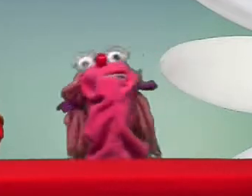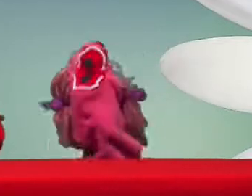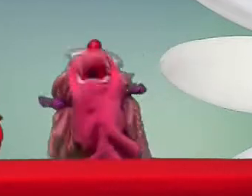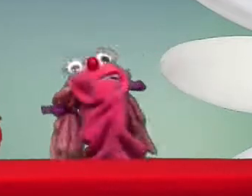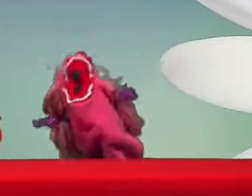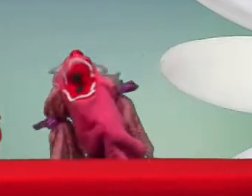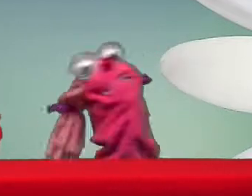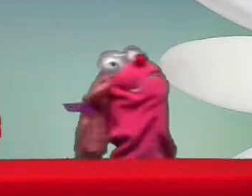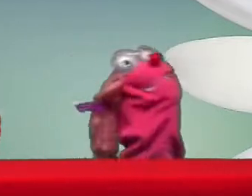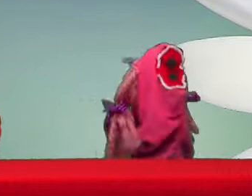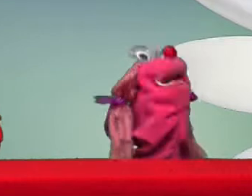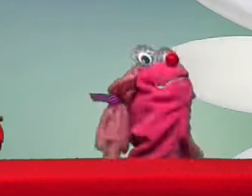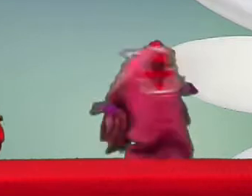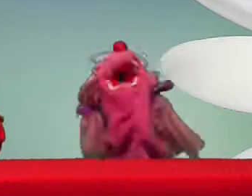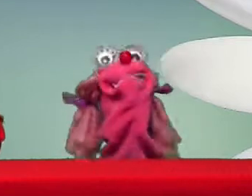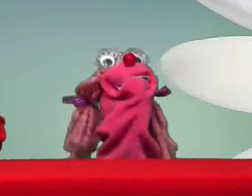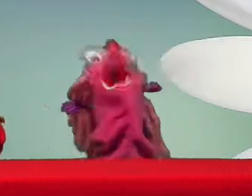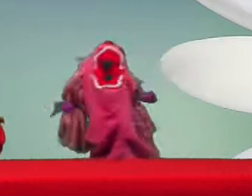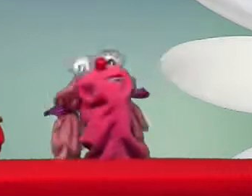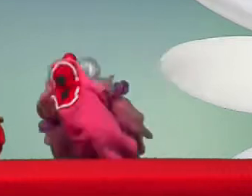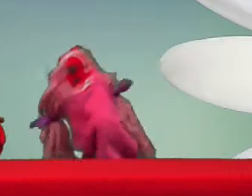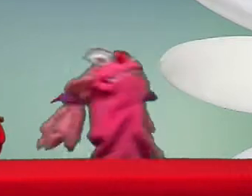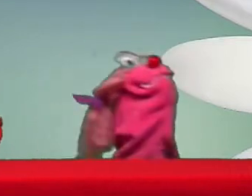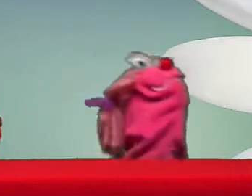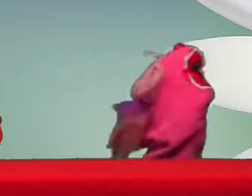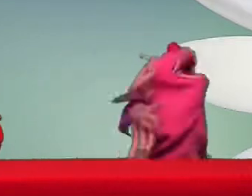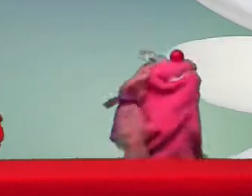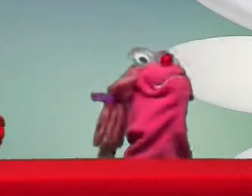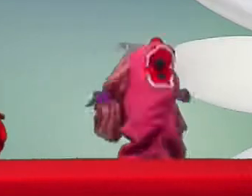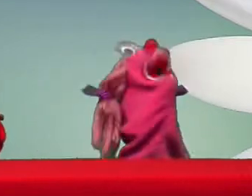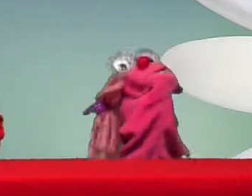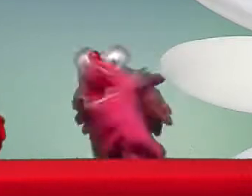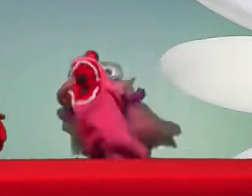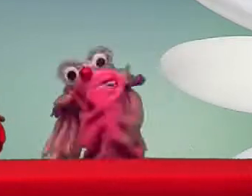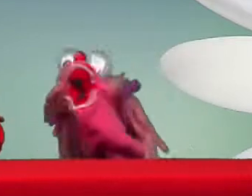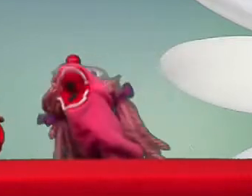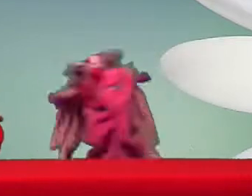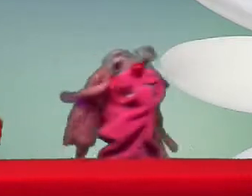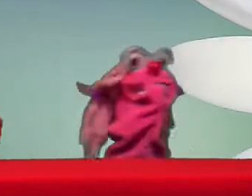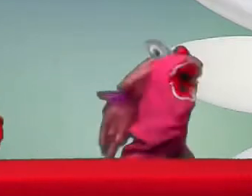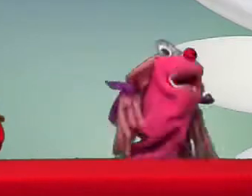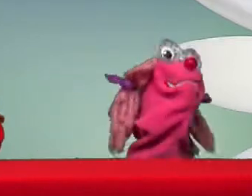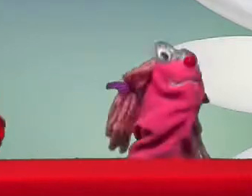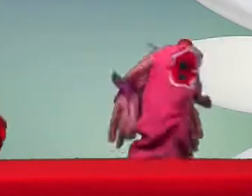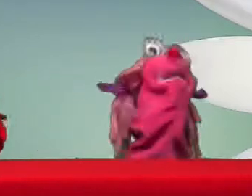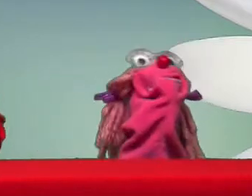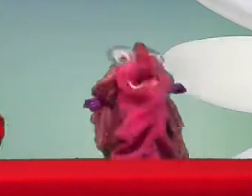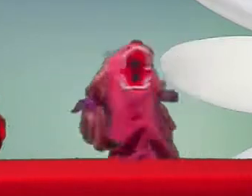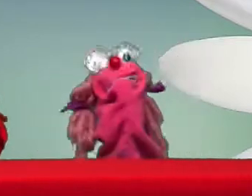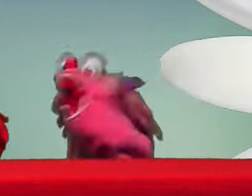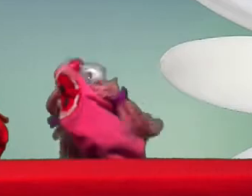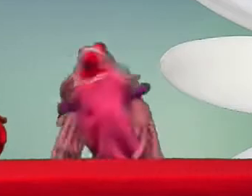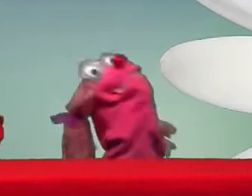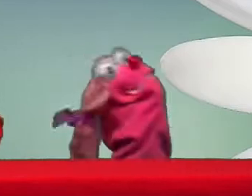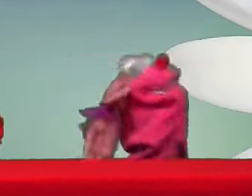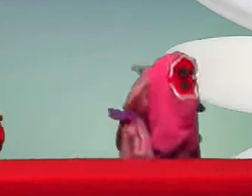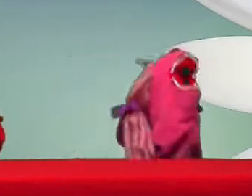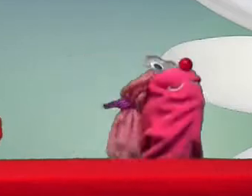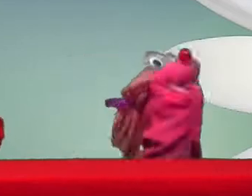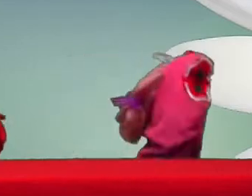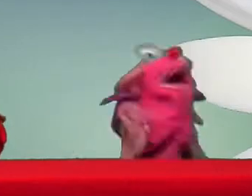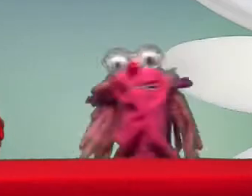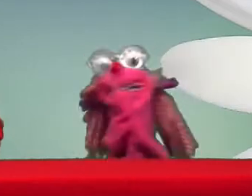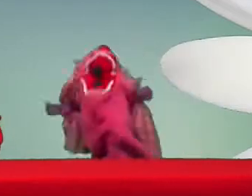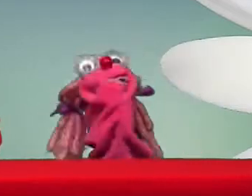love animals. Elephants from India. I love animals. Zebras from Africa.